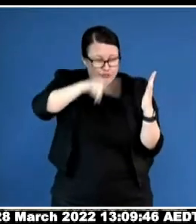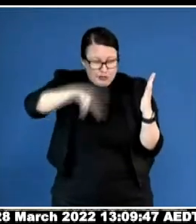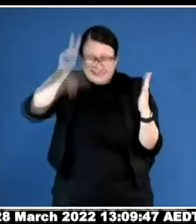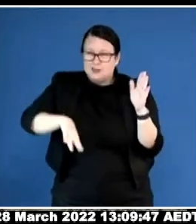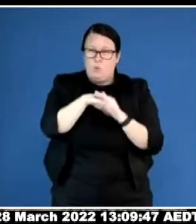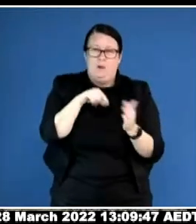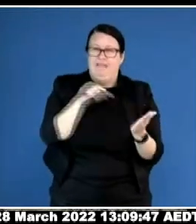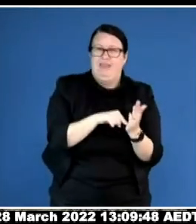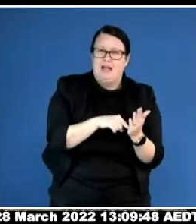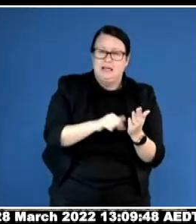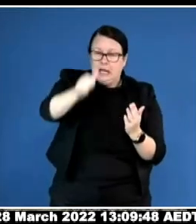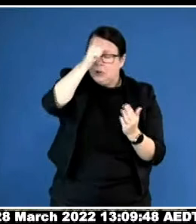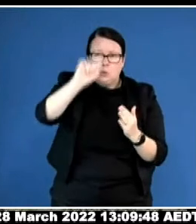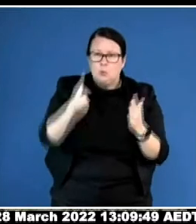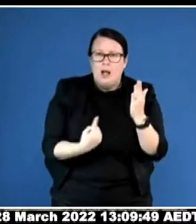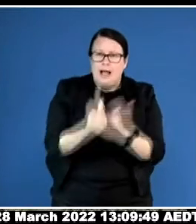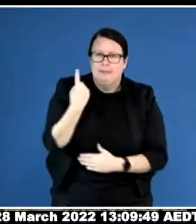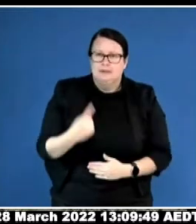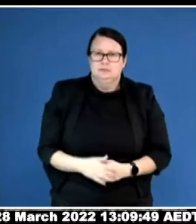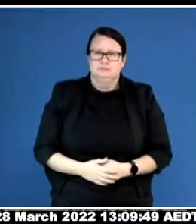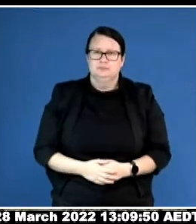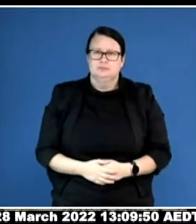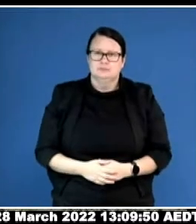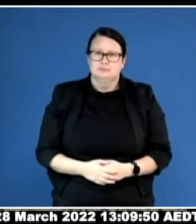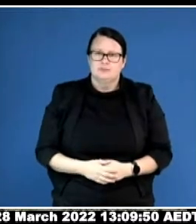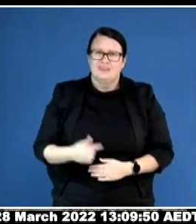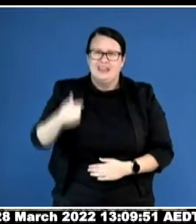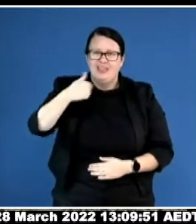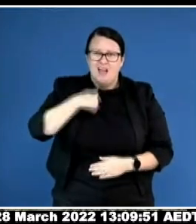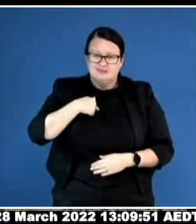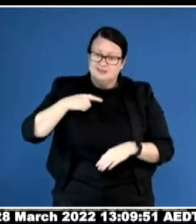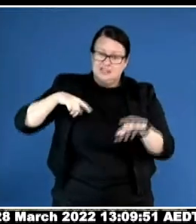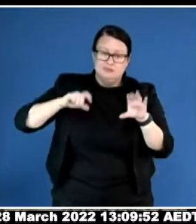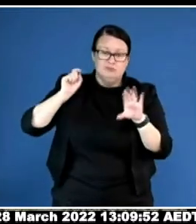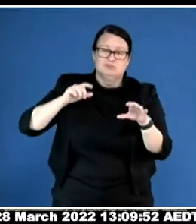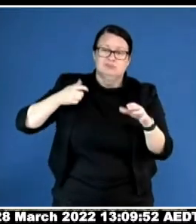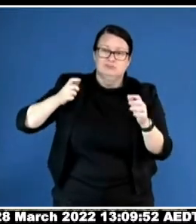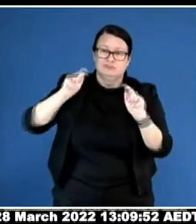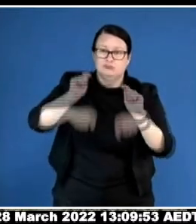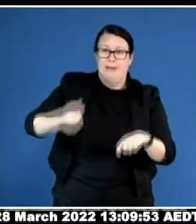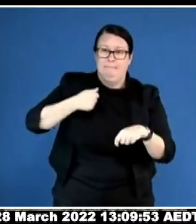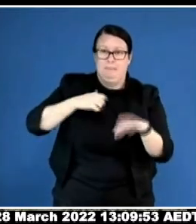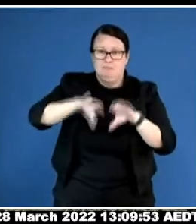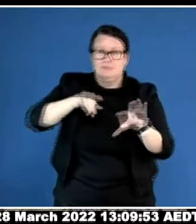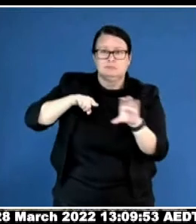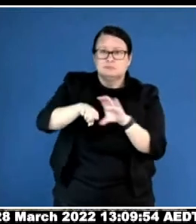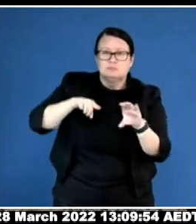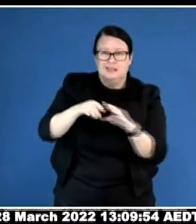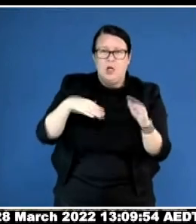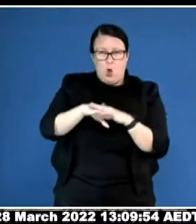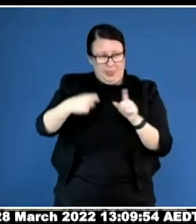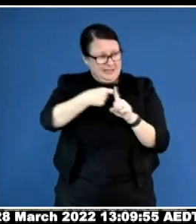those charges that I was anally raped on my kitchen floor, and the judge still classed him as a loving and caring